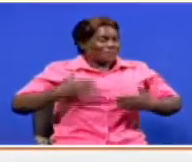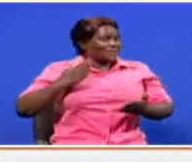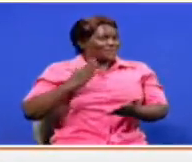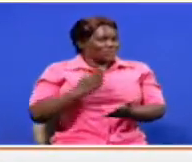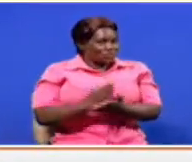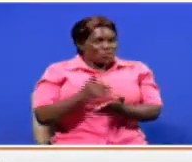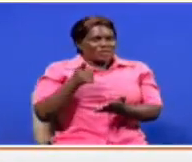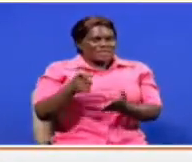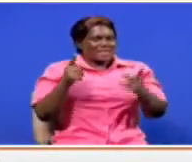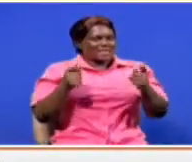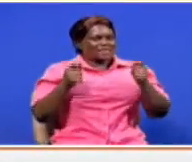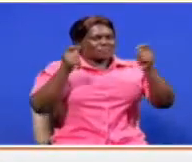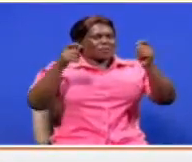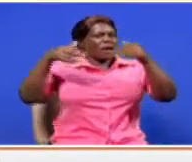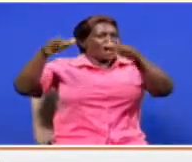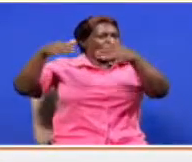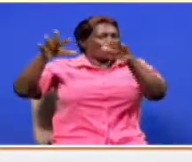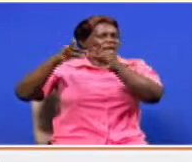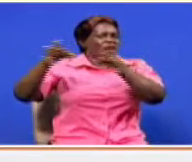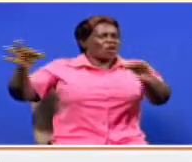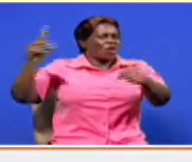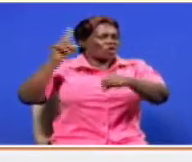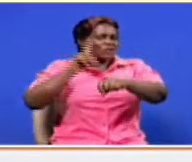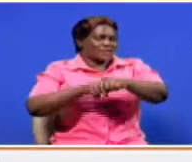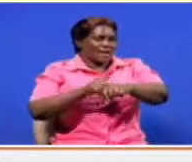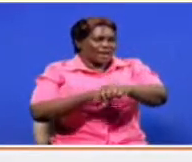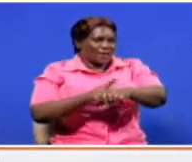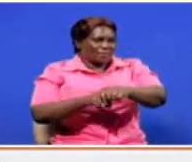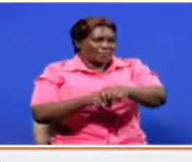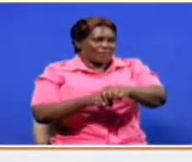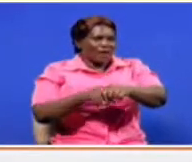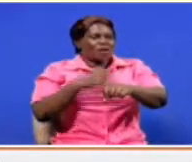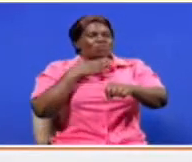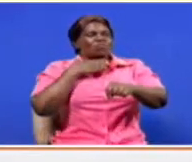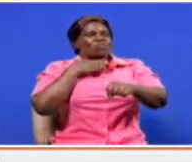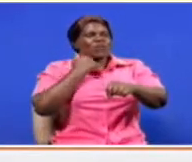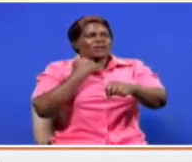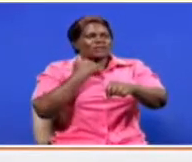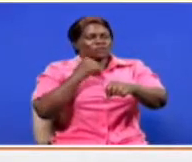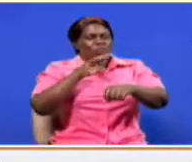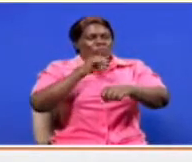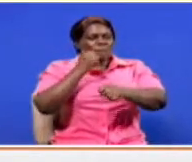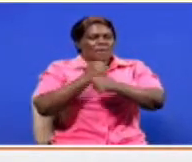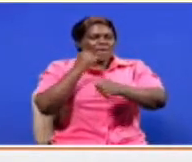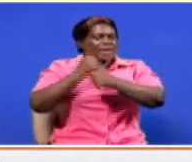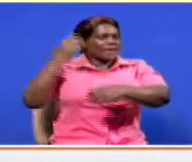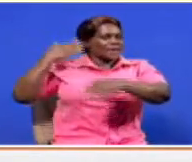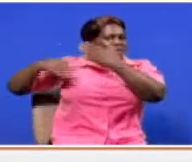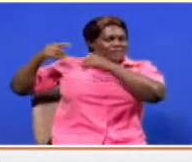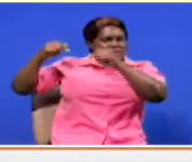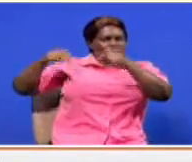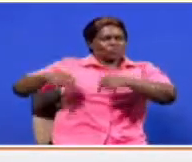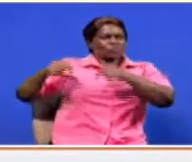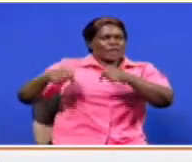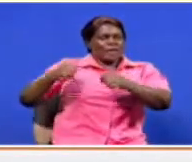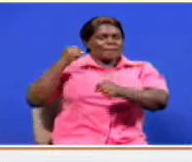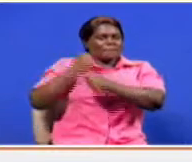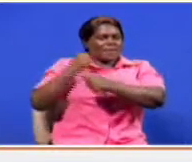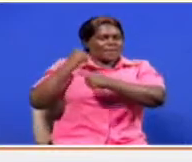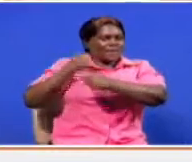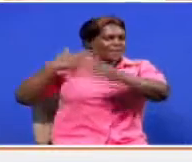sababu hii trophy imekaa nje for a long period of time na nilikuwa nataka to make history but leo tume make